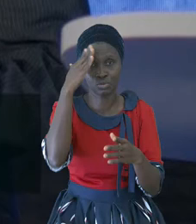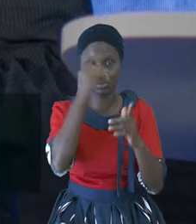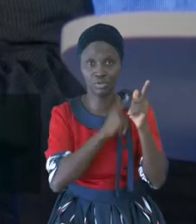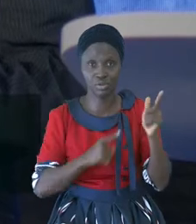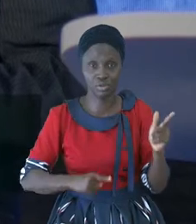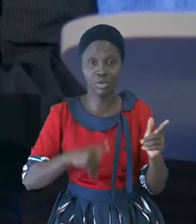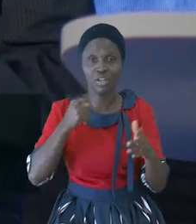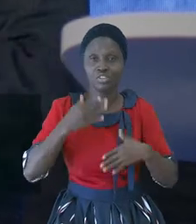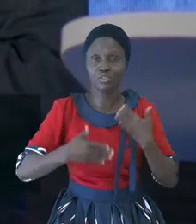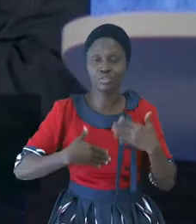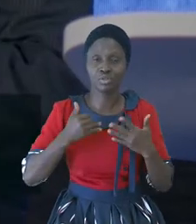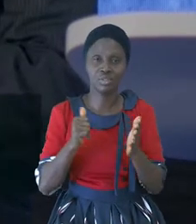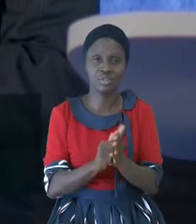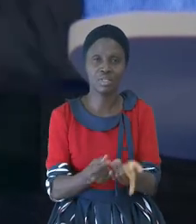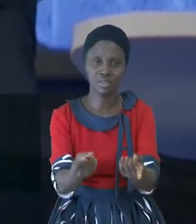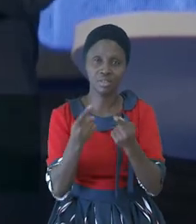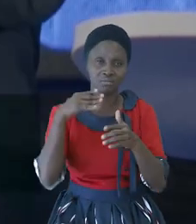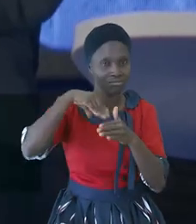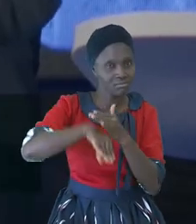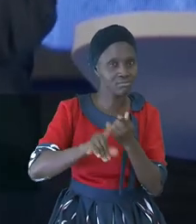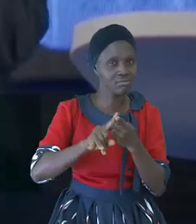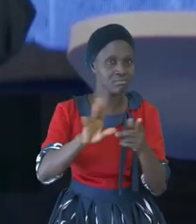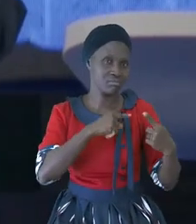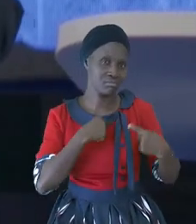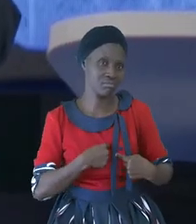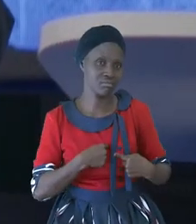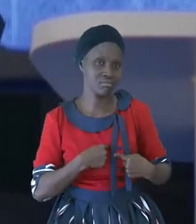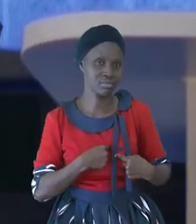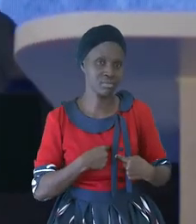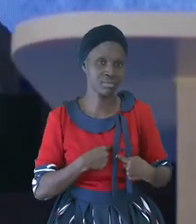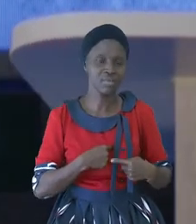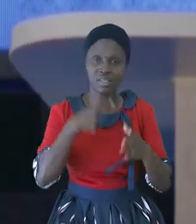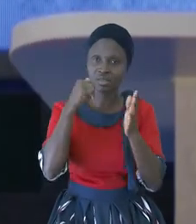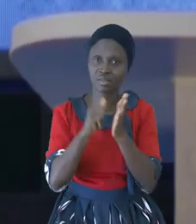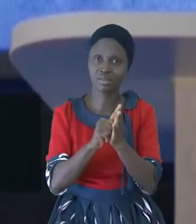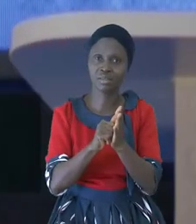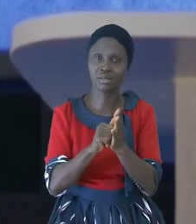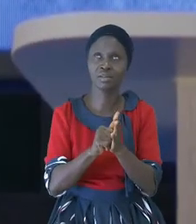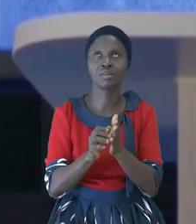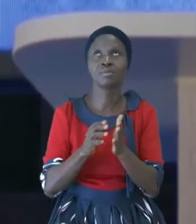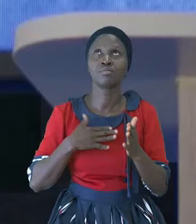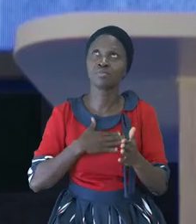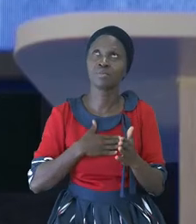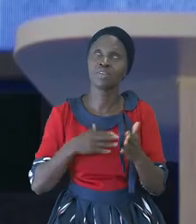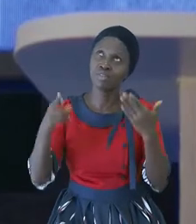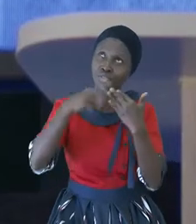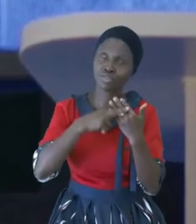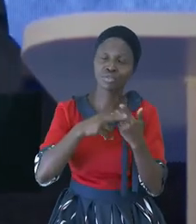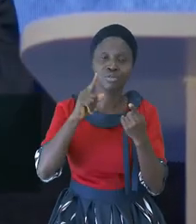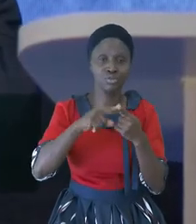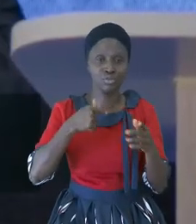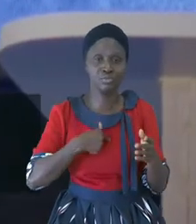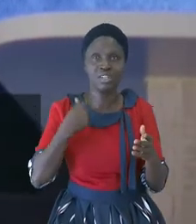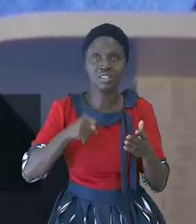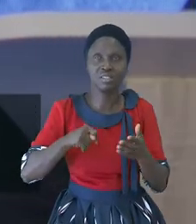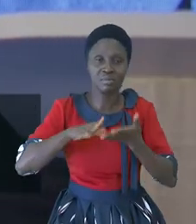joy that came to your heart, the peace, restore unto me the peace of thy salvation. Do